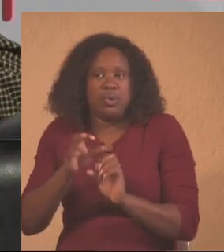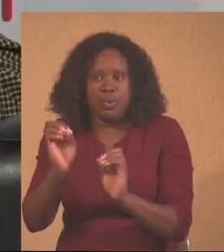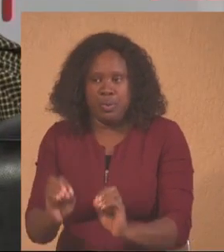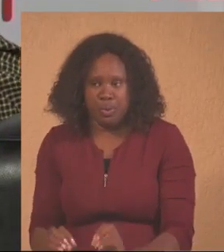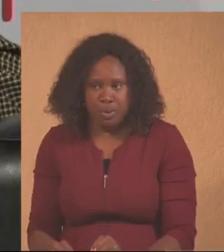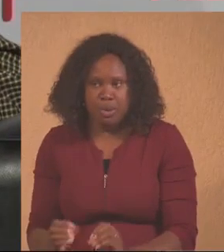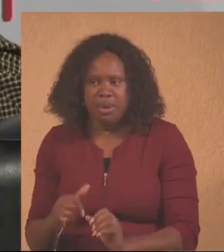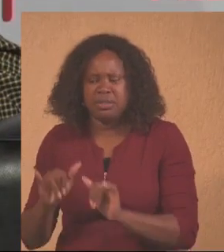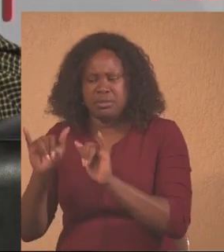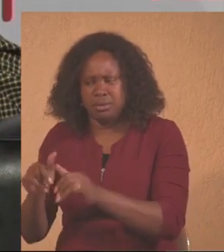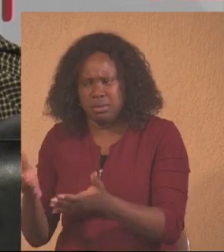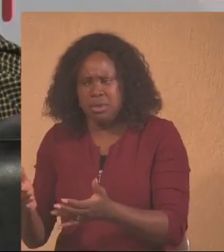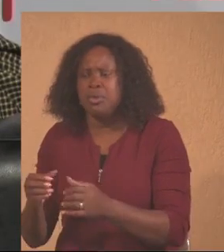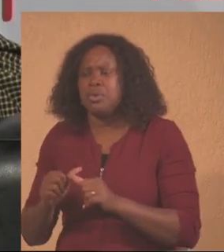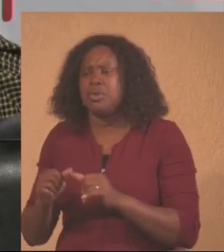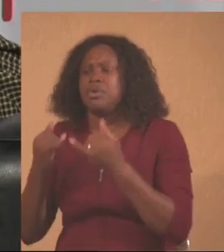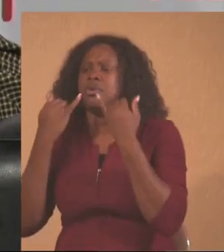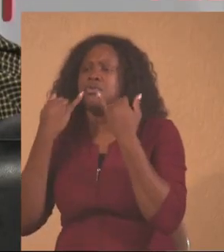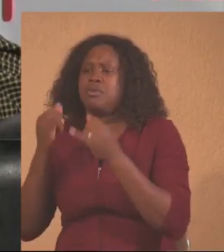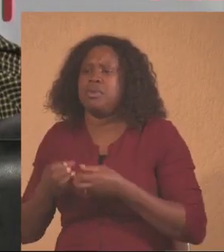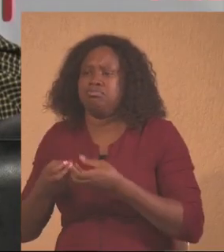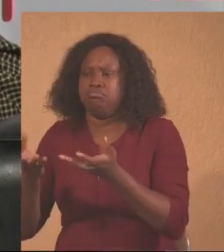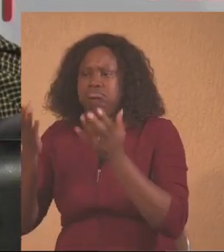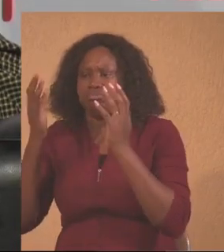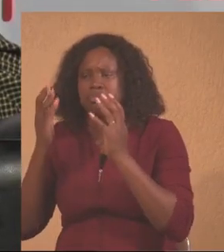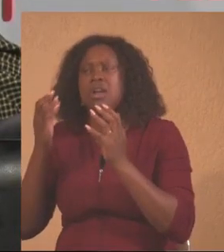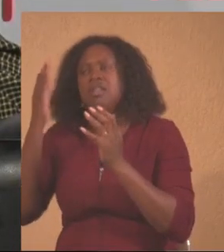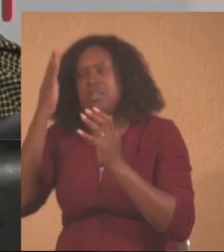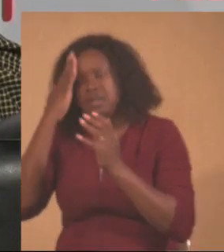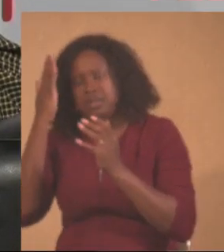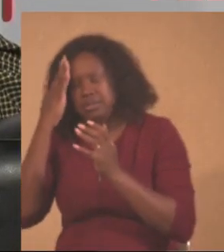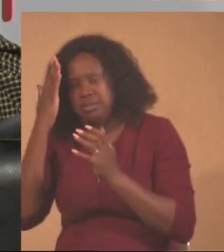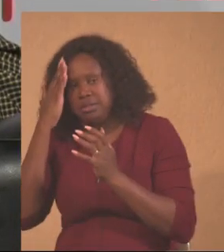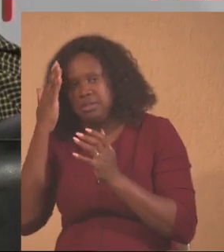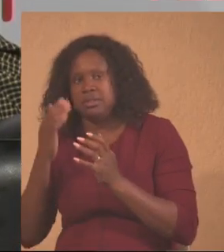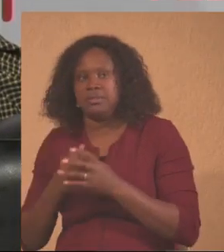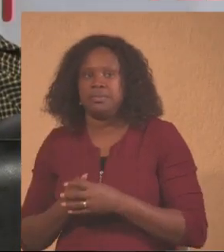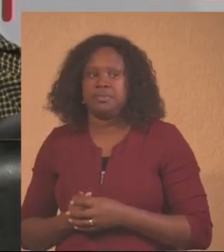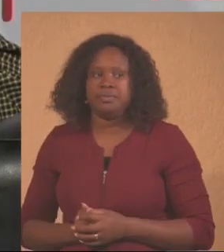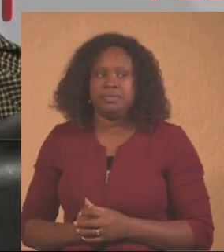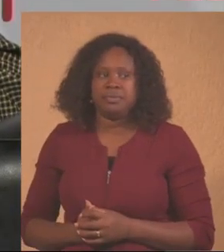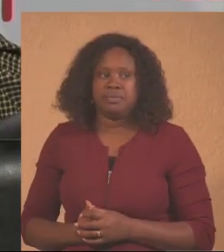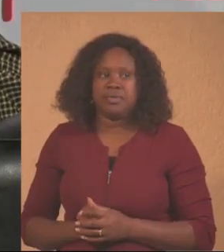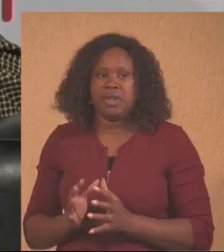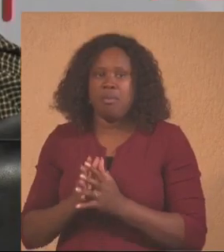continuously give them information so that they know already. In fact, they're qualified. They are